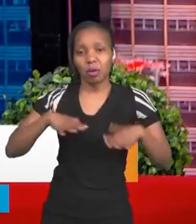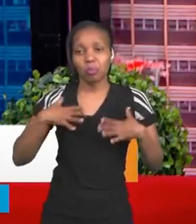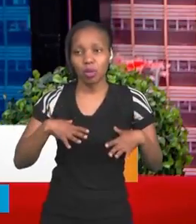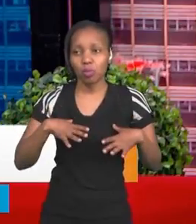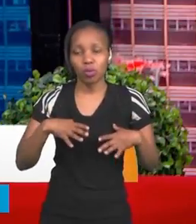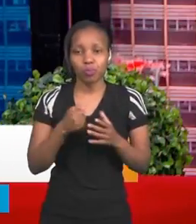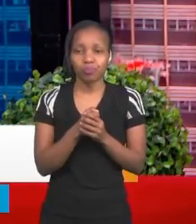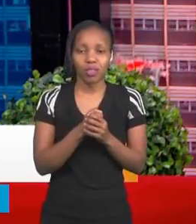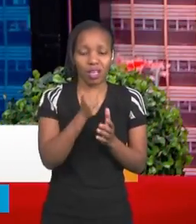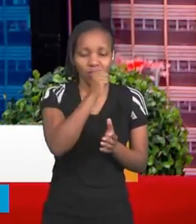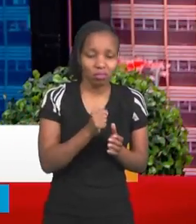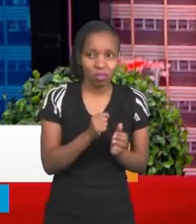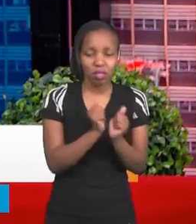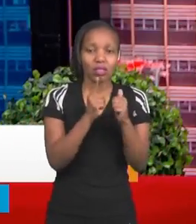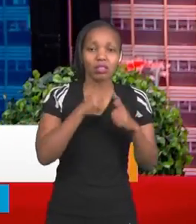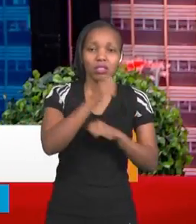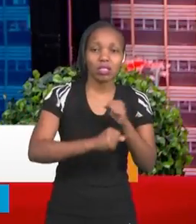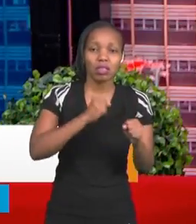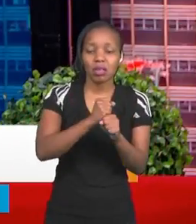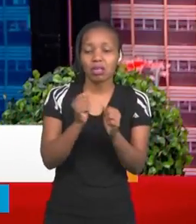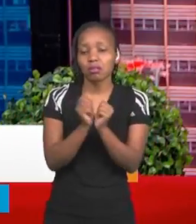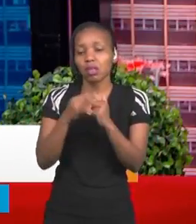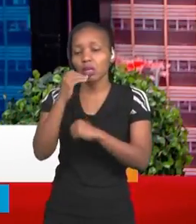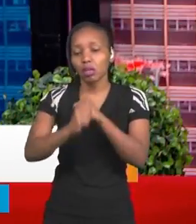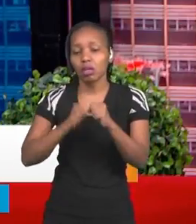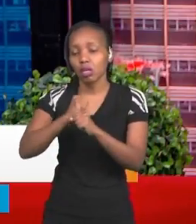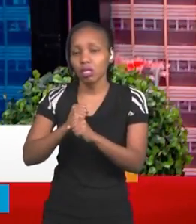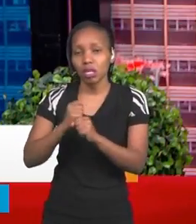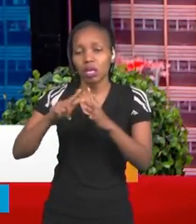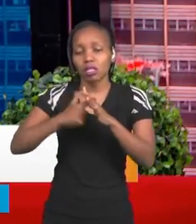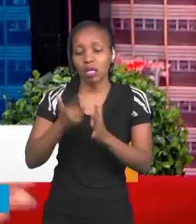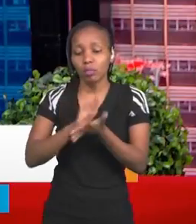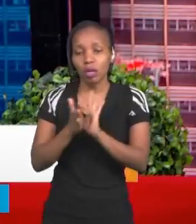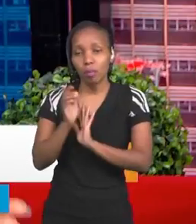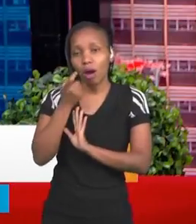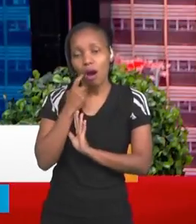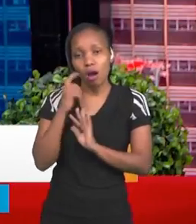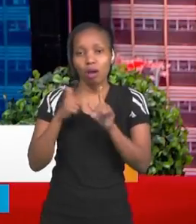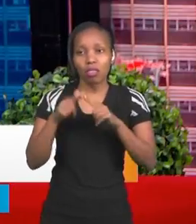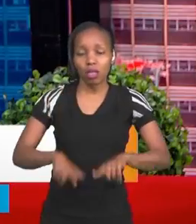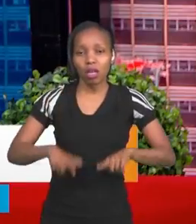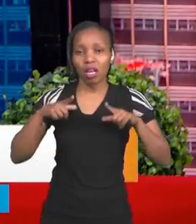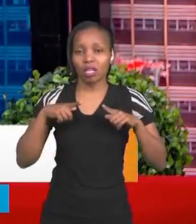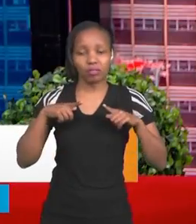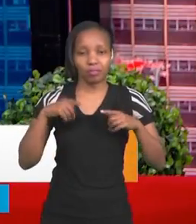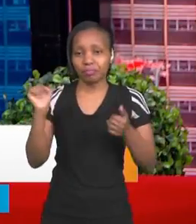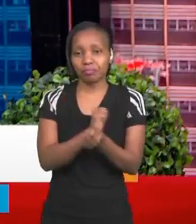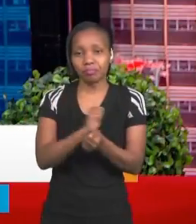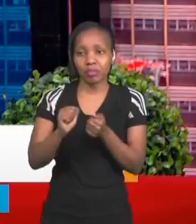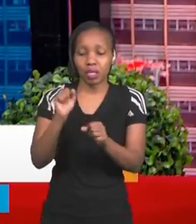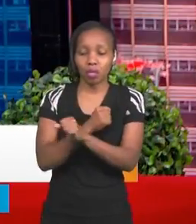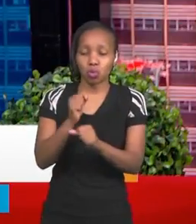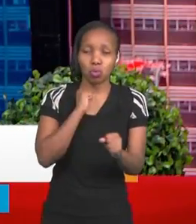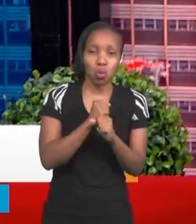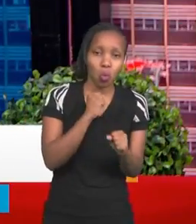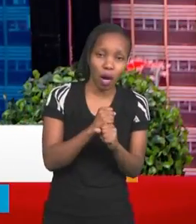very prime years, as young as 16, 18 years, getting into addiction, and then their life just comes to a standstill because they cannot work, they